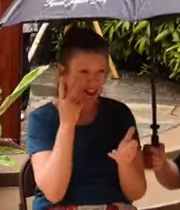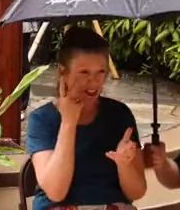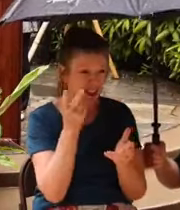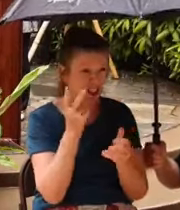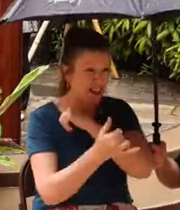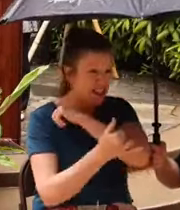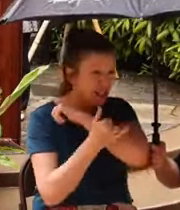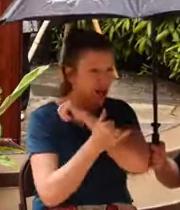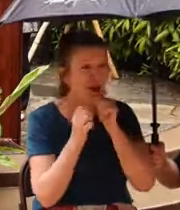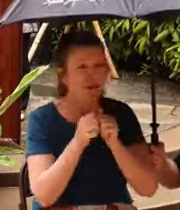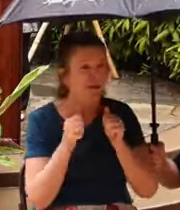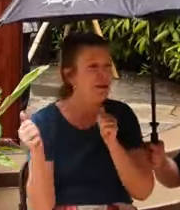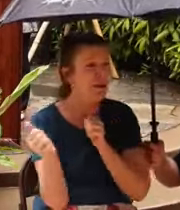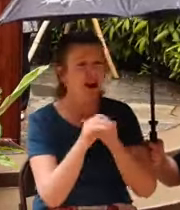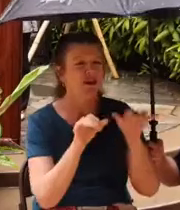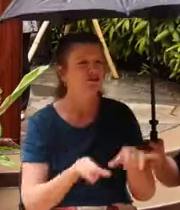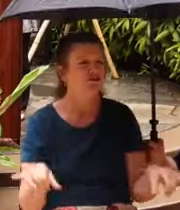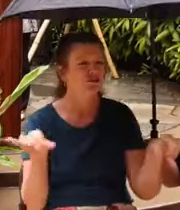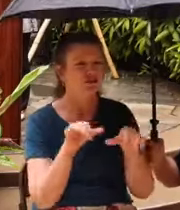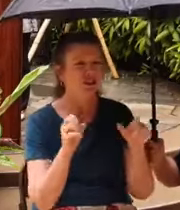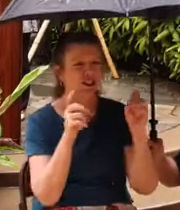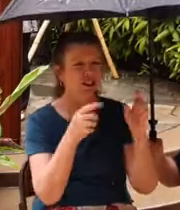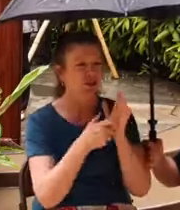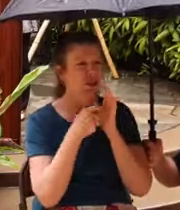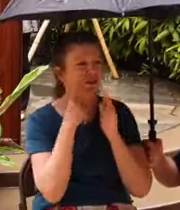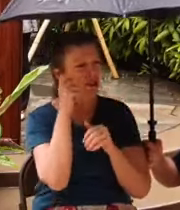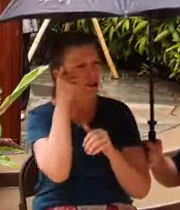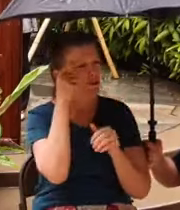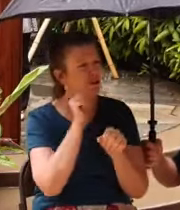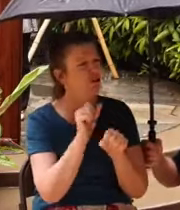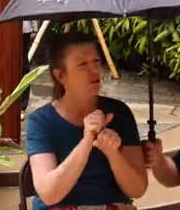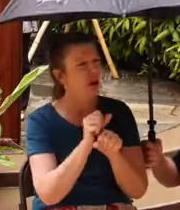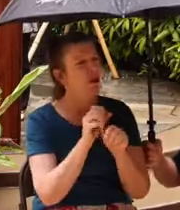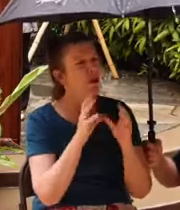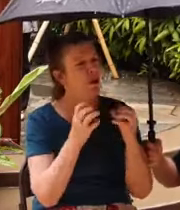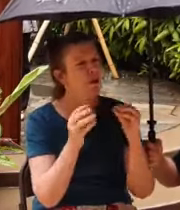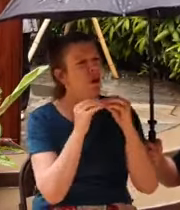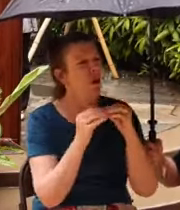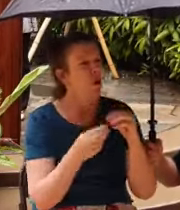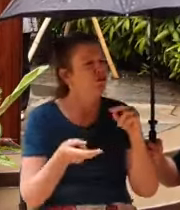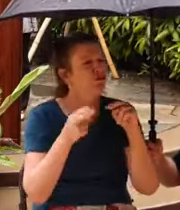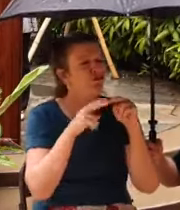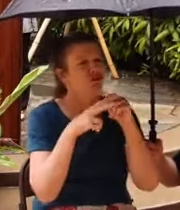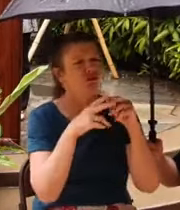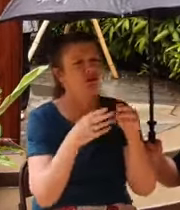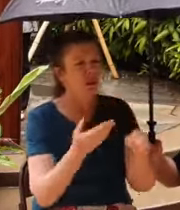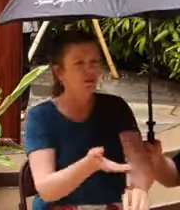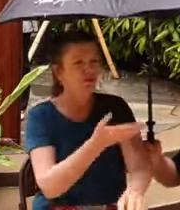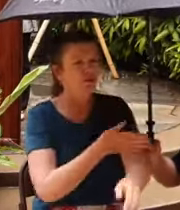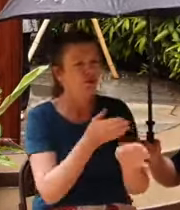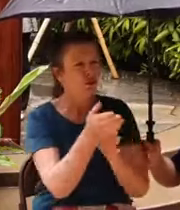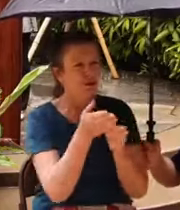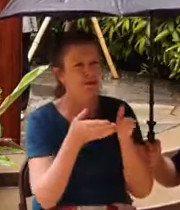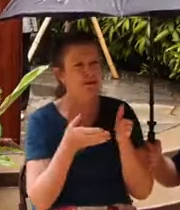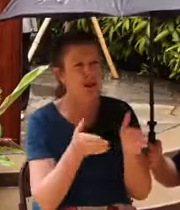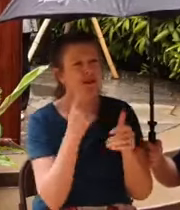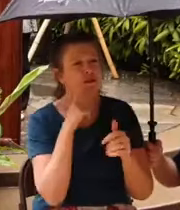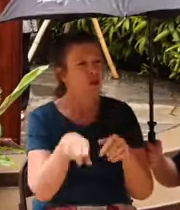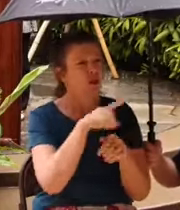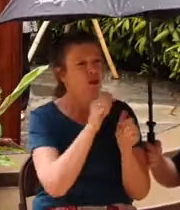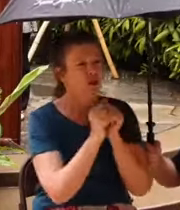the standard education requirement for government jobs and enhance career paths for those with skills and